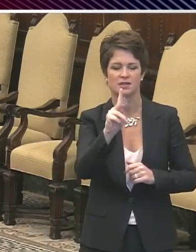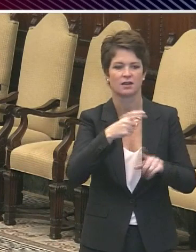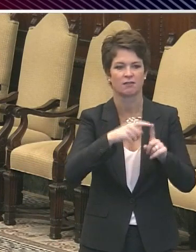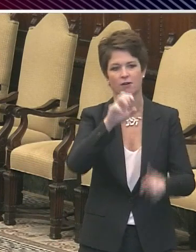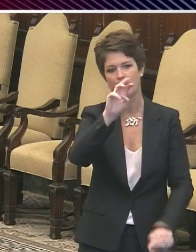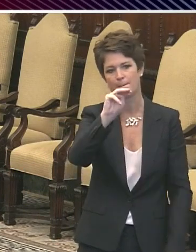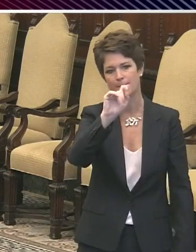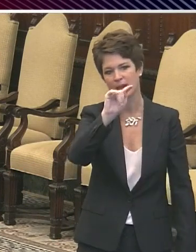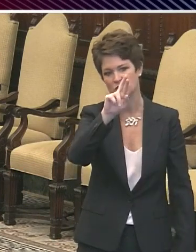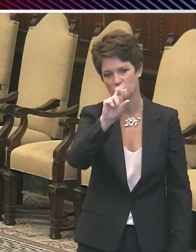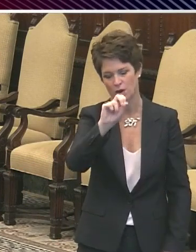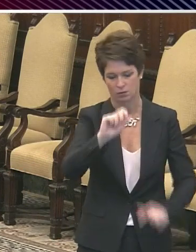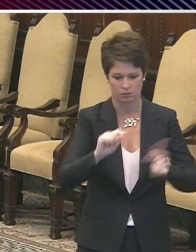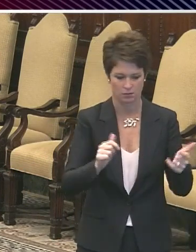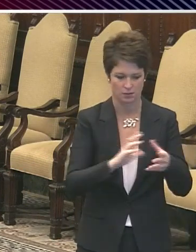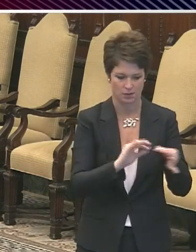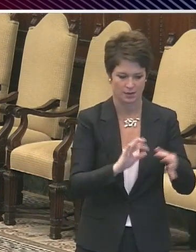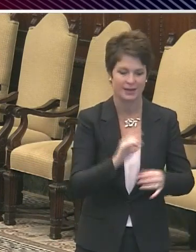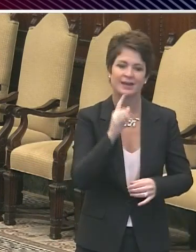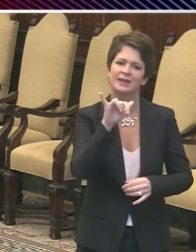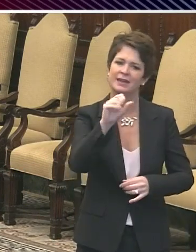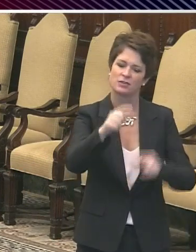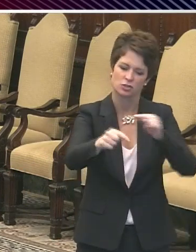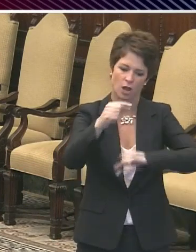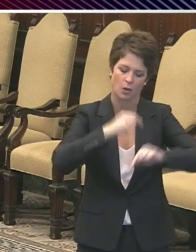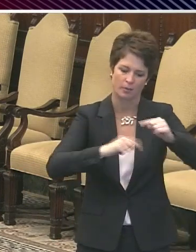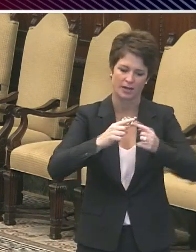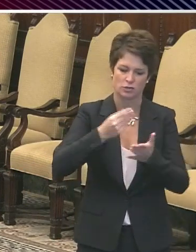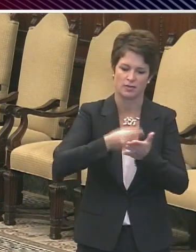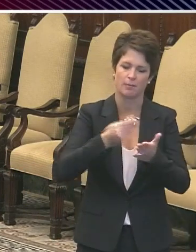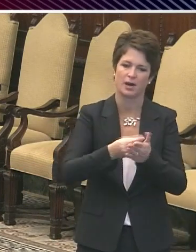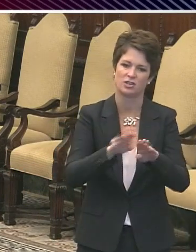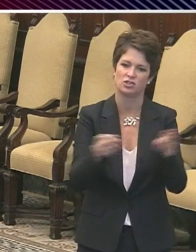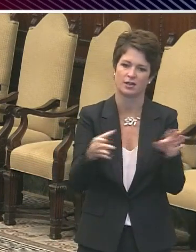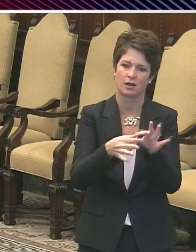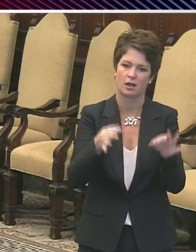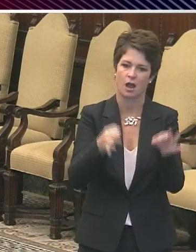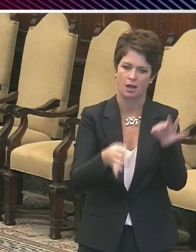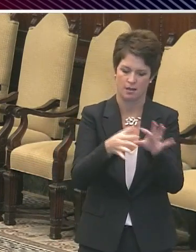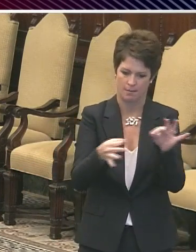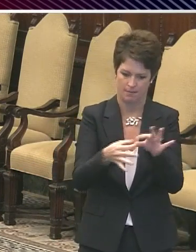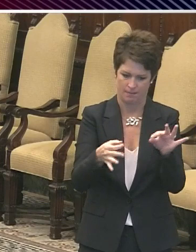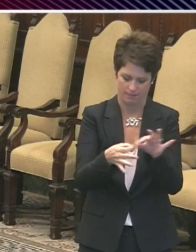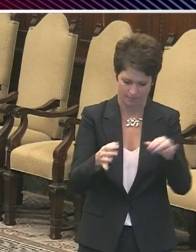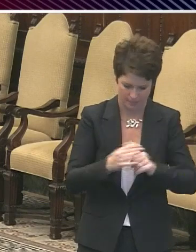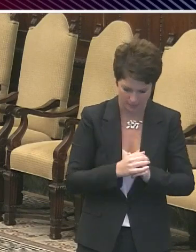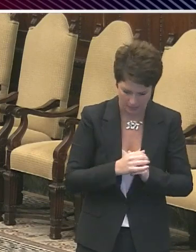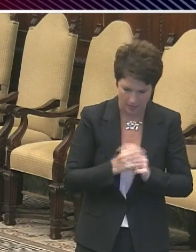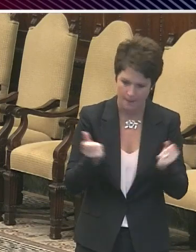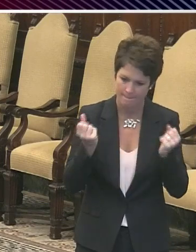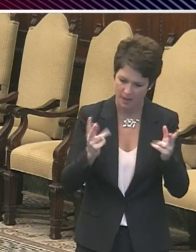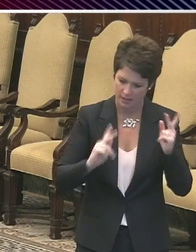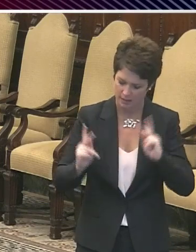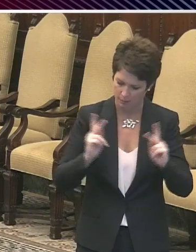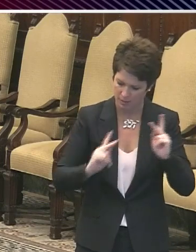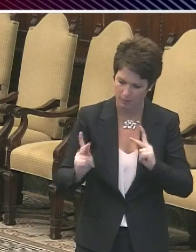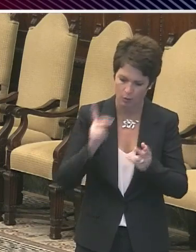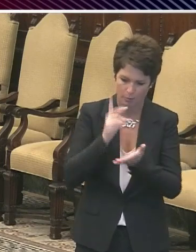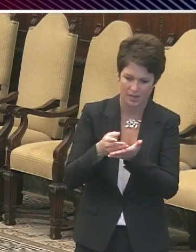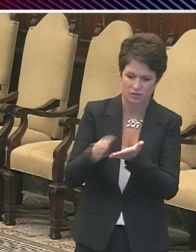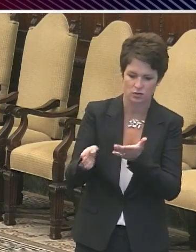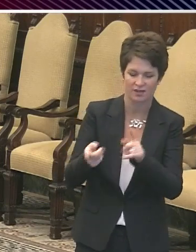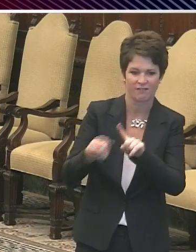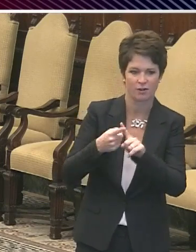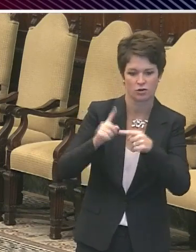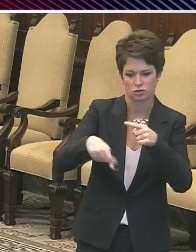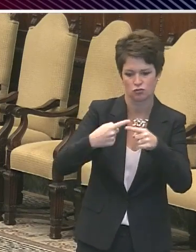next. Yes, going back to the budget hearings, it was mentioned today that more than 400 people are going to be included in that first